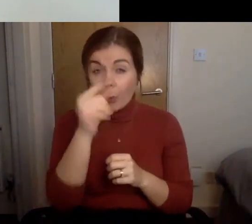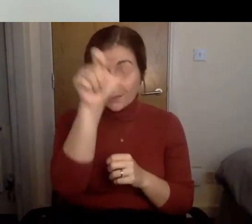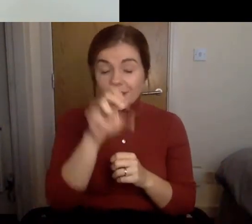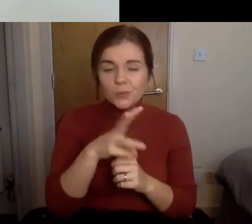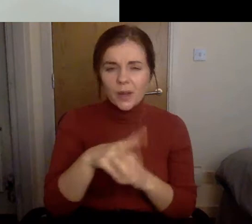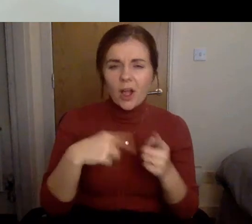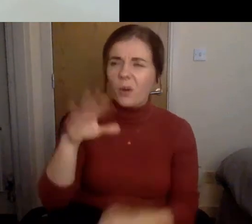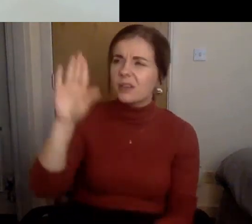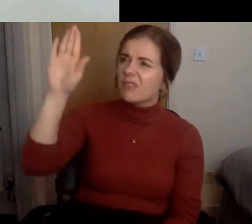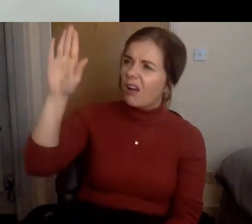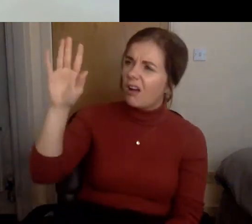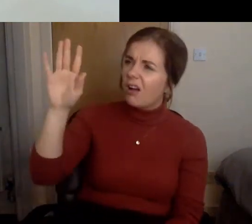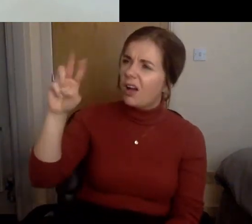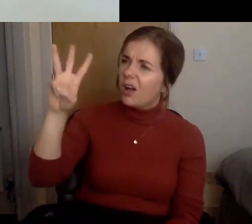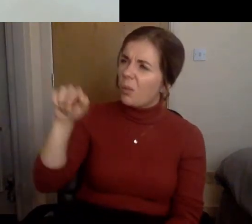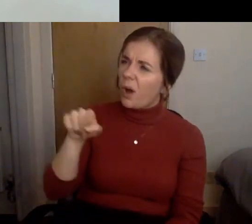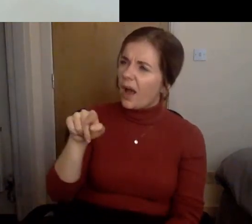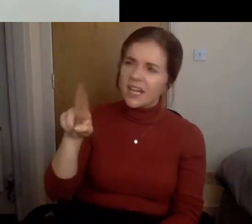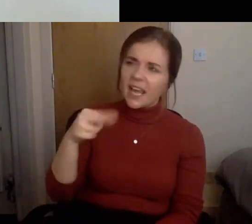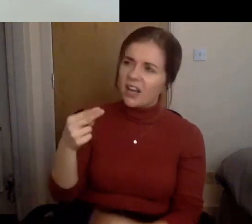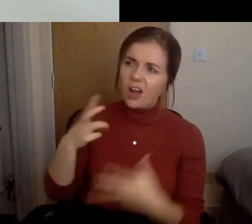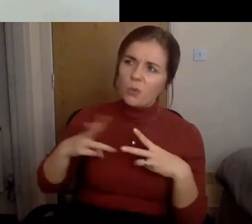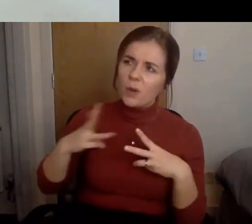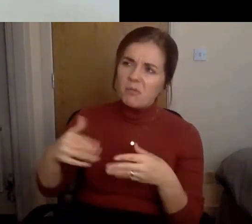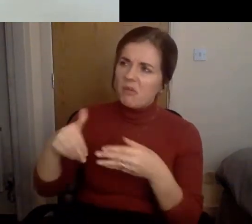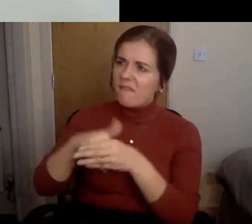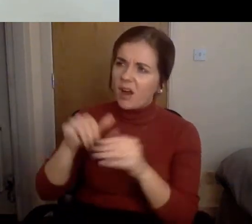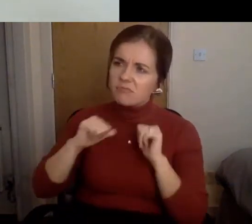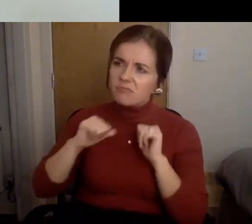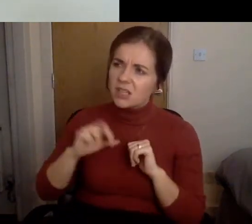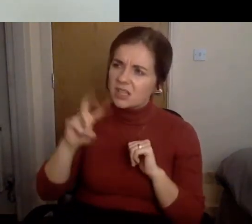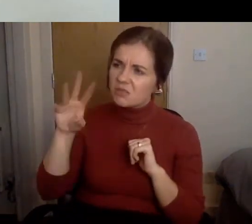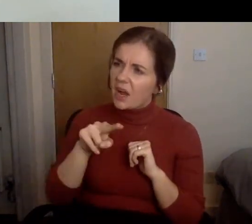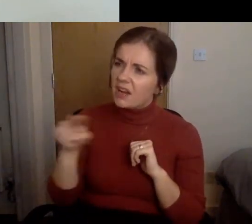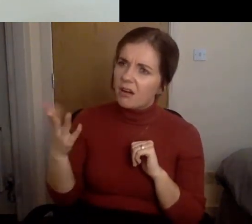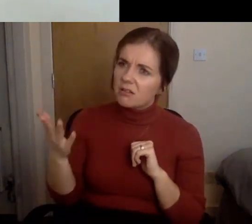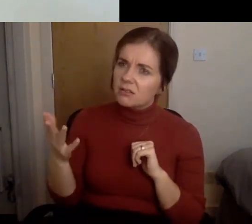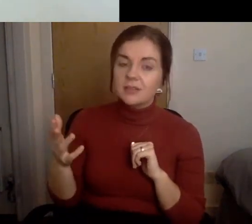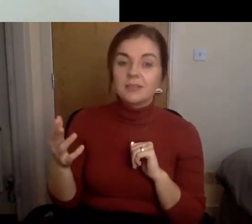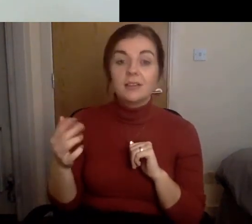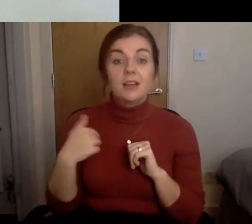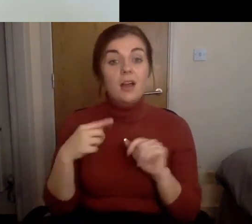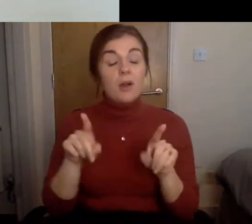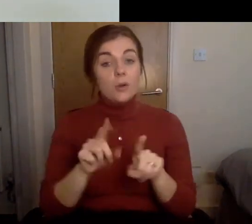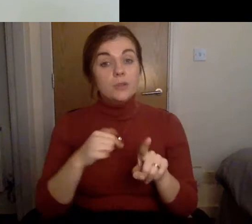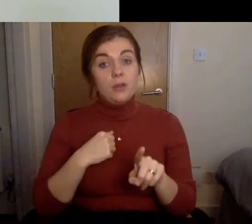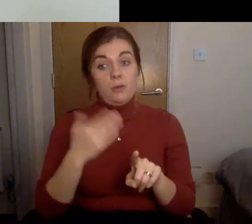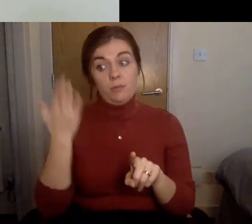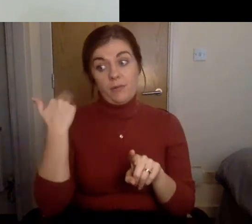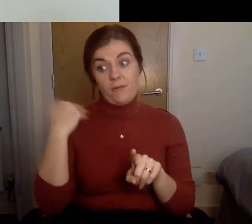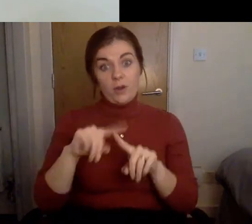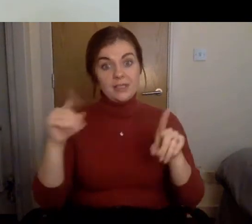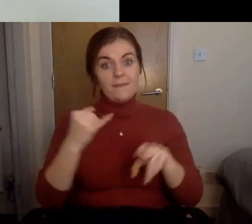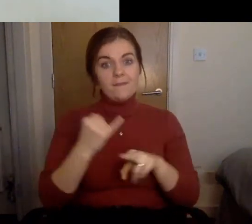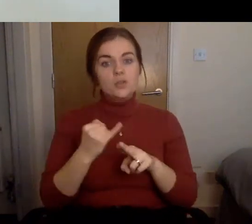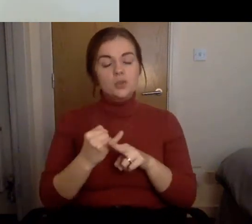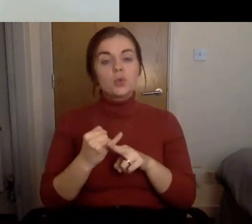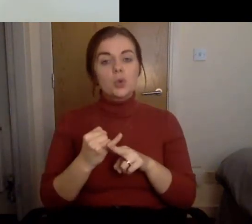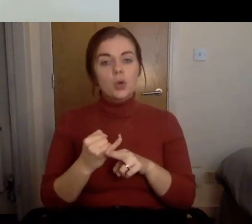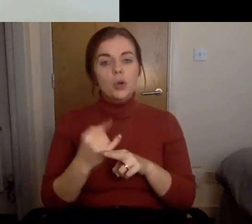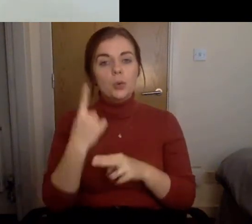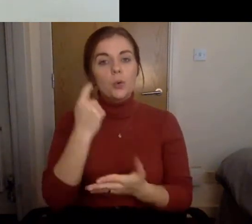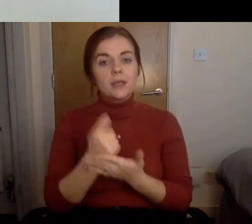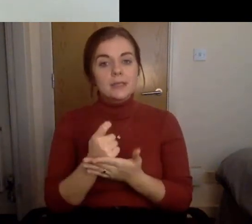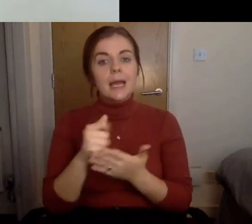again isn't that open to women? I also have in my old school had a situation where the 6th